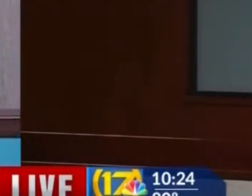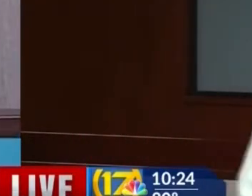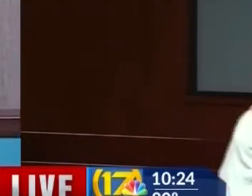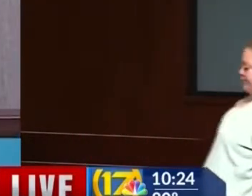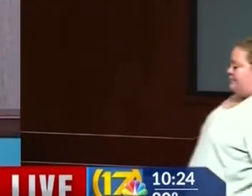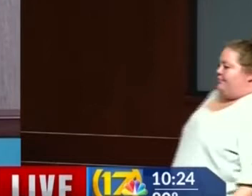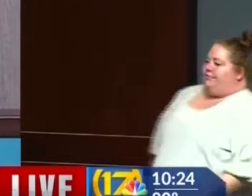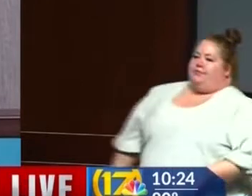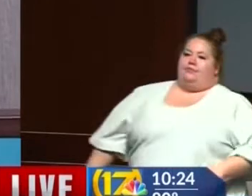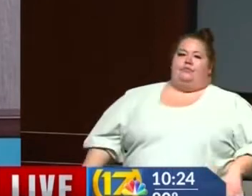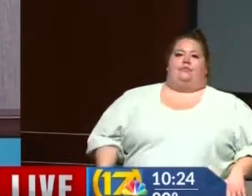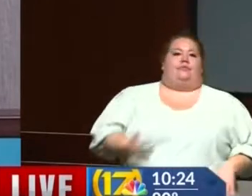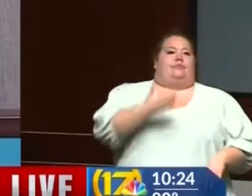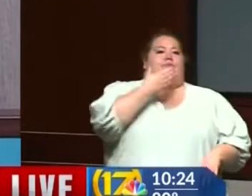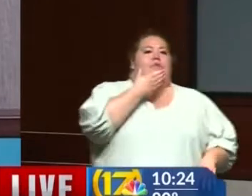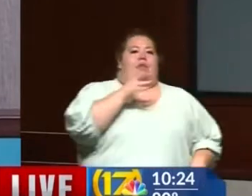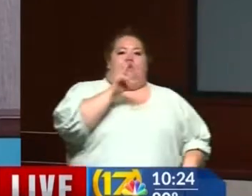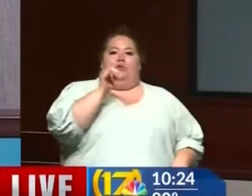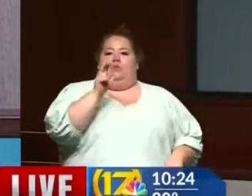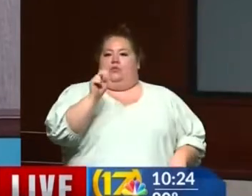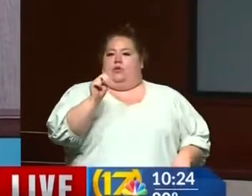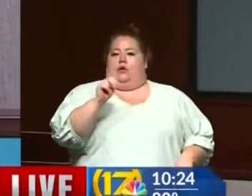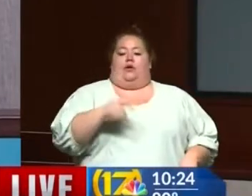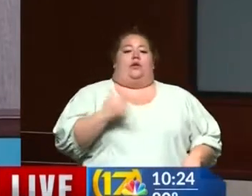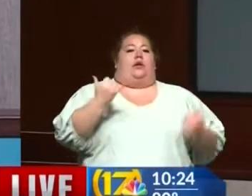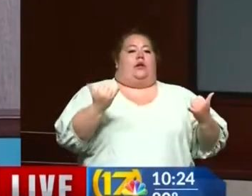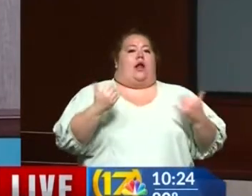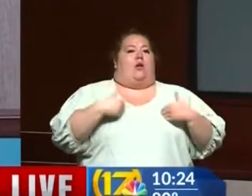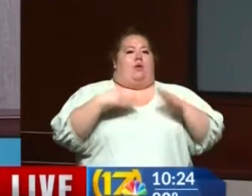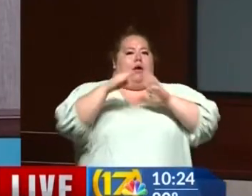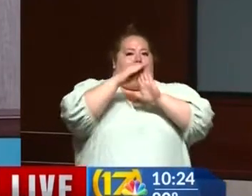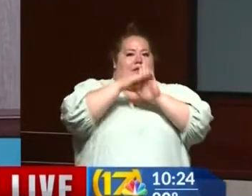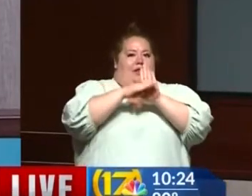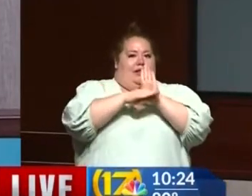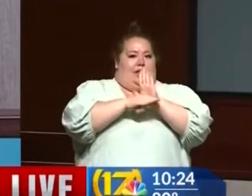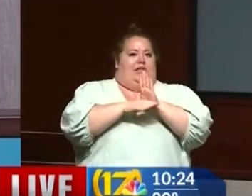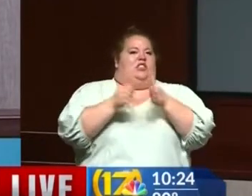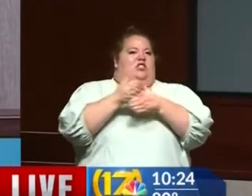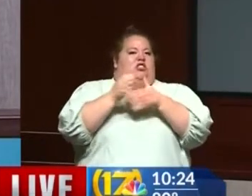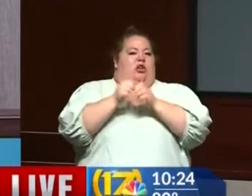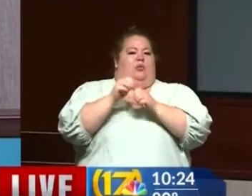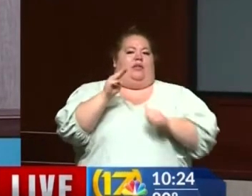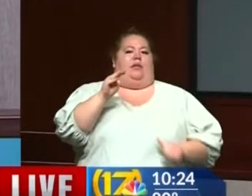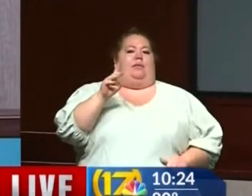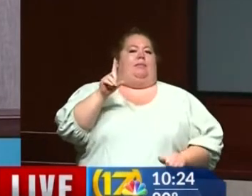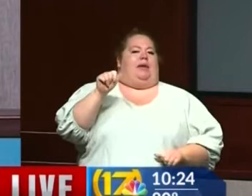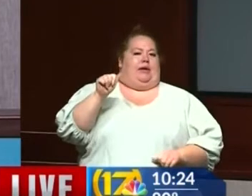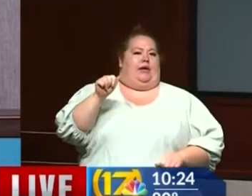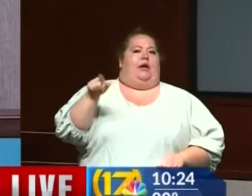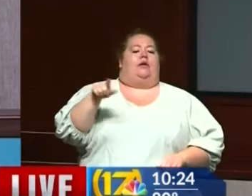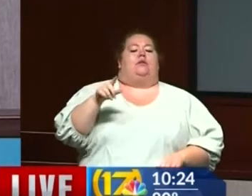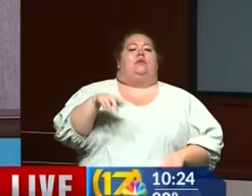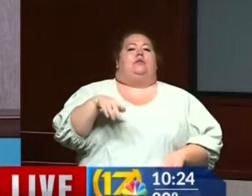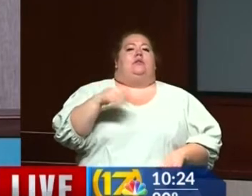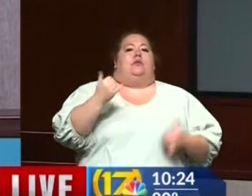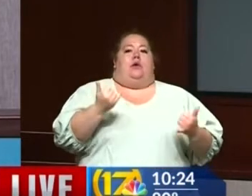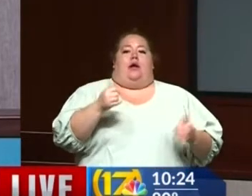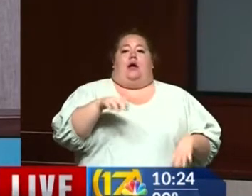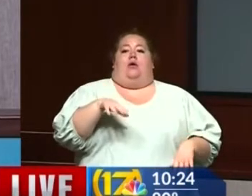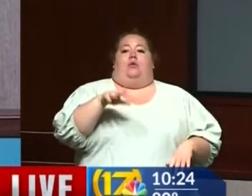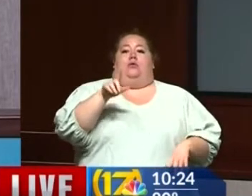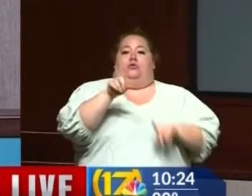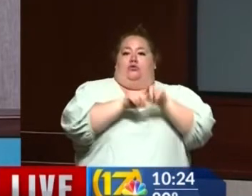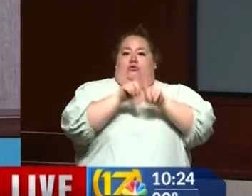Thank you, Ryan. Okay, as we typically do, we're going to go down our list that was shared with the media outlets. Remember, it is *6 to